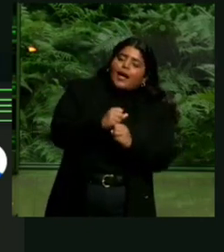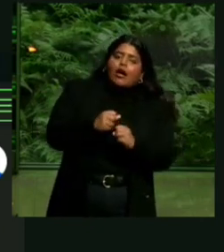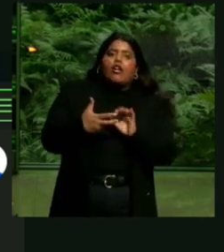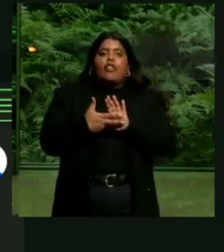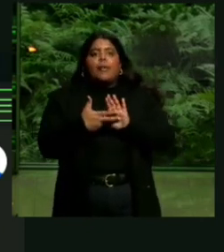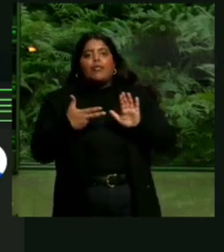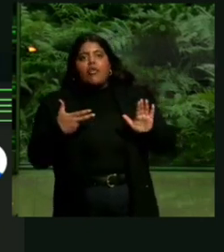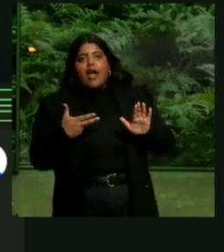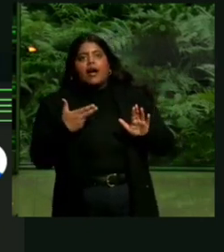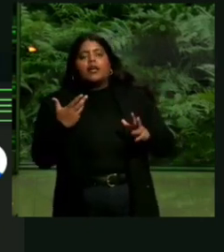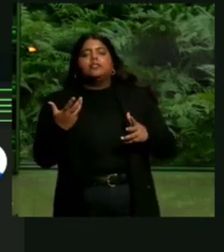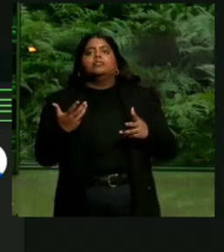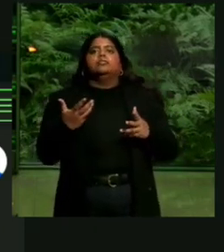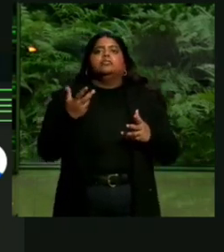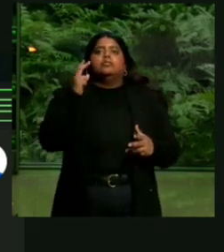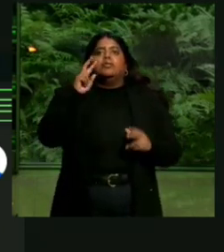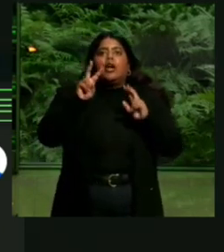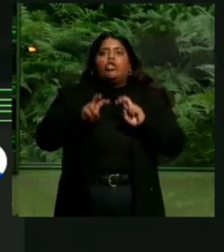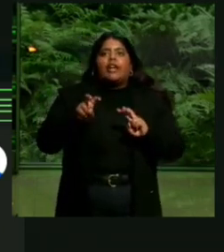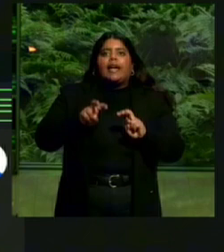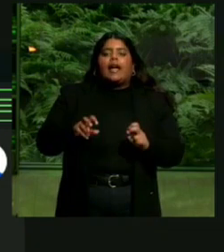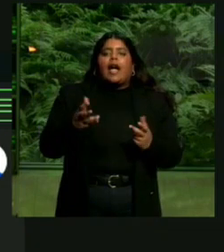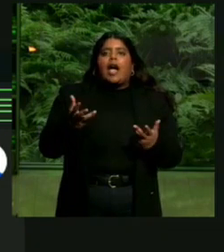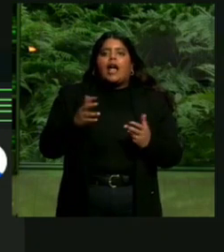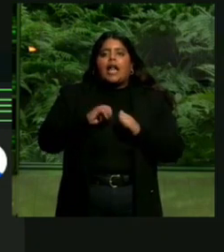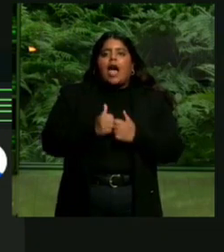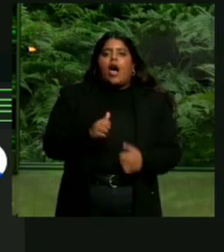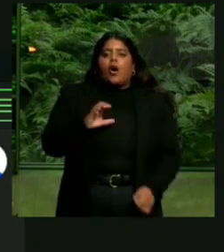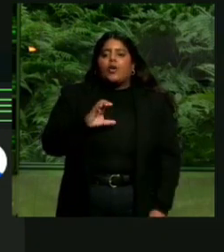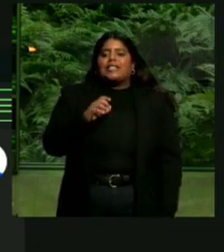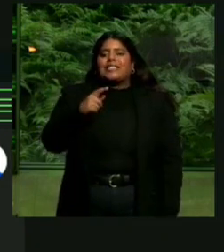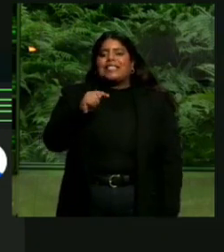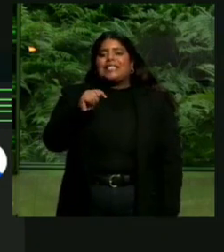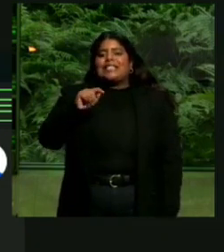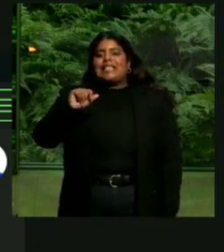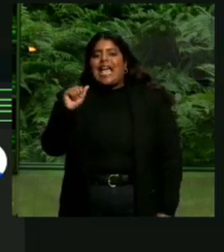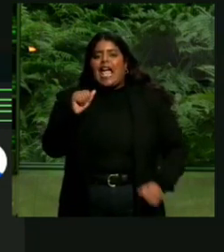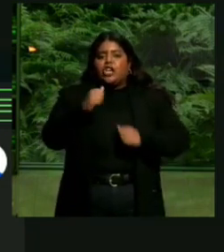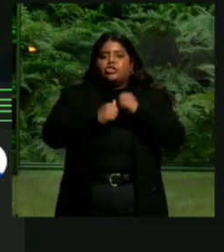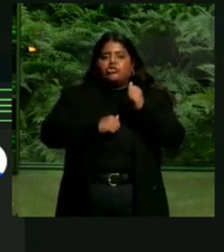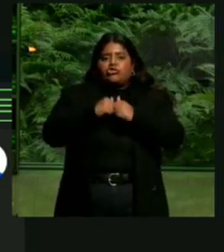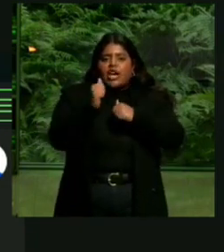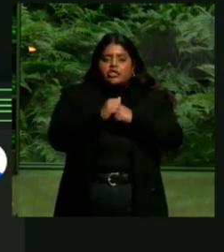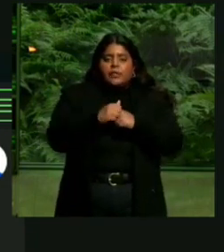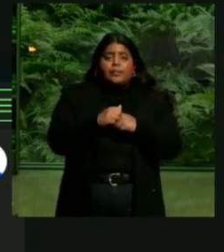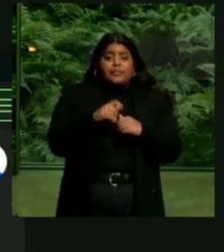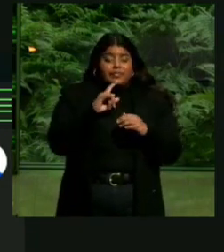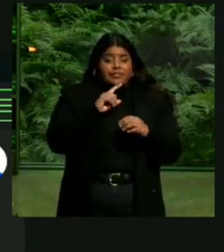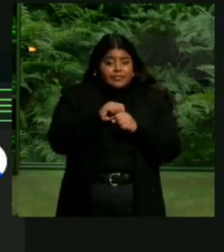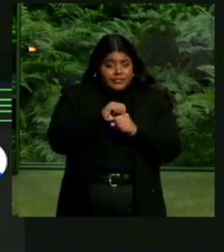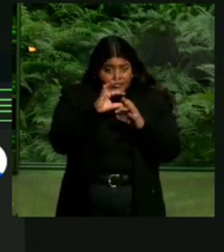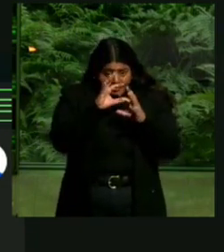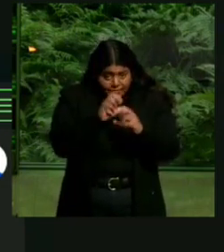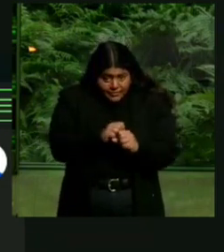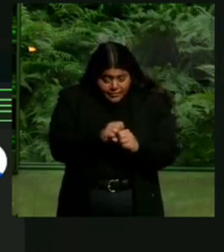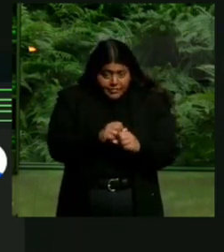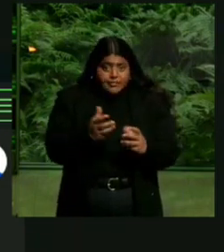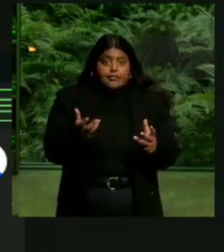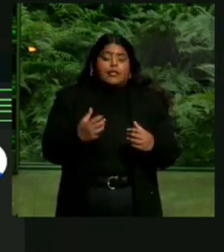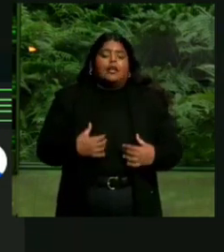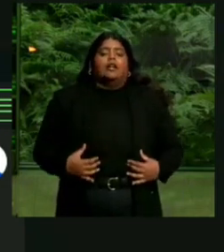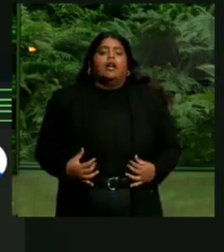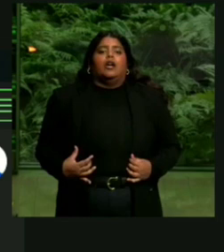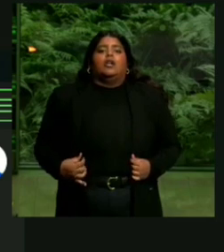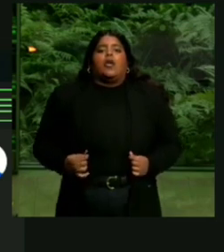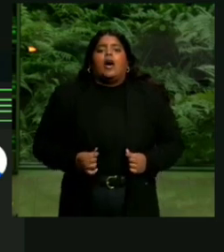brand, look at how the CTA is structured, if it's compelling or not, and add as